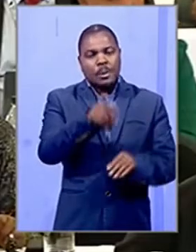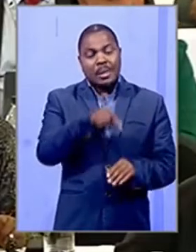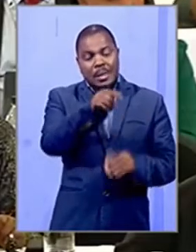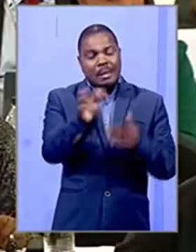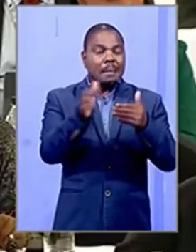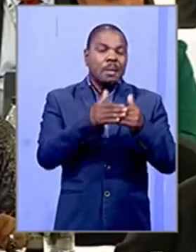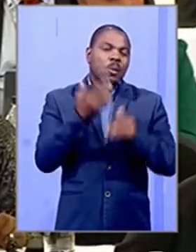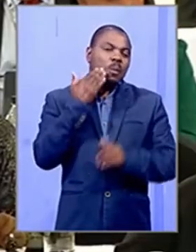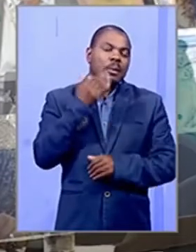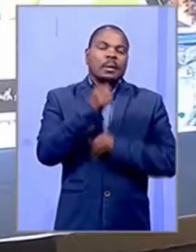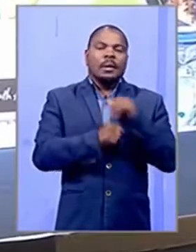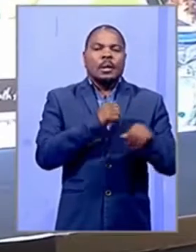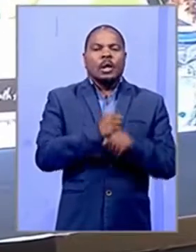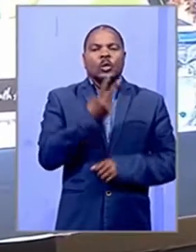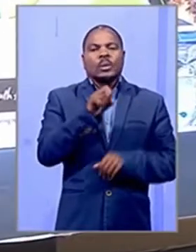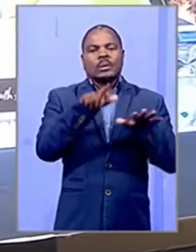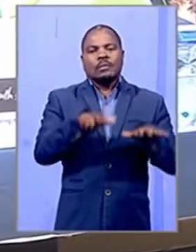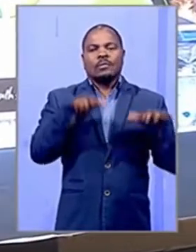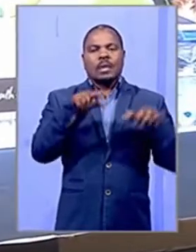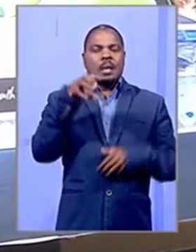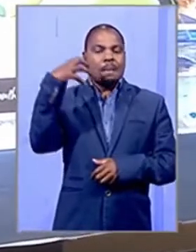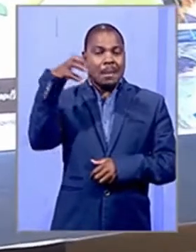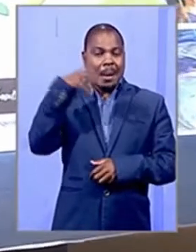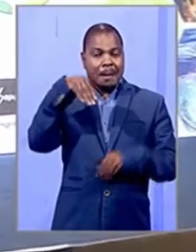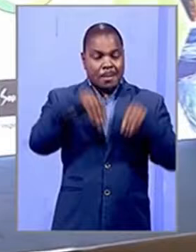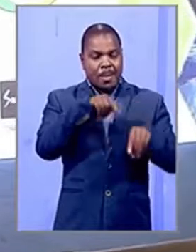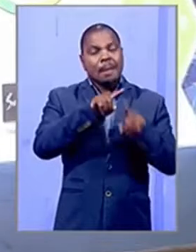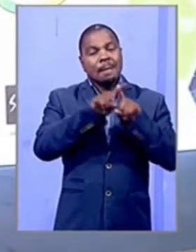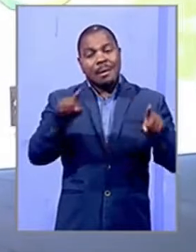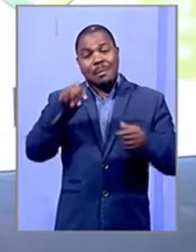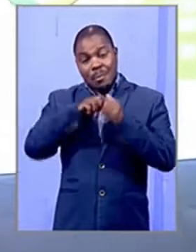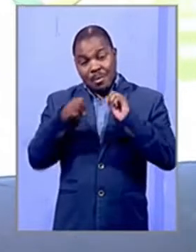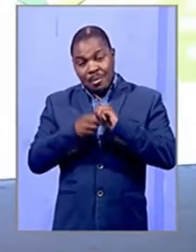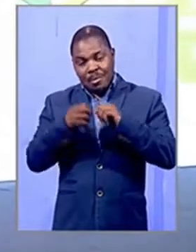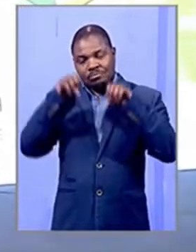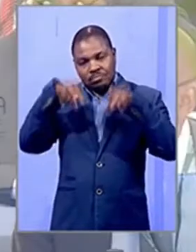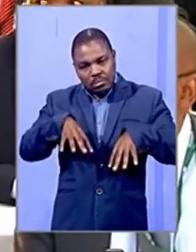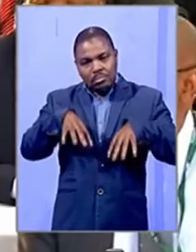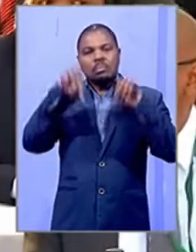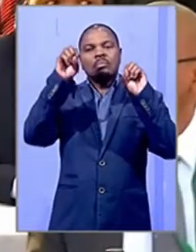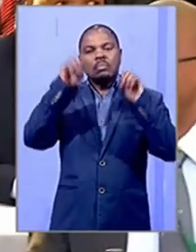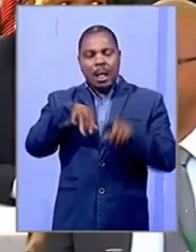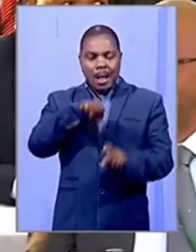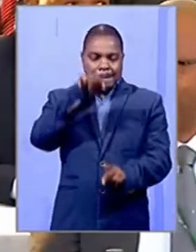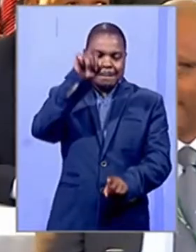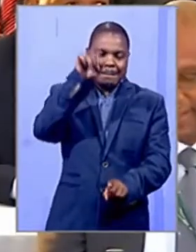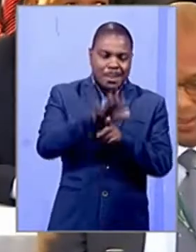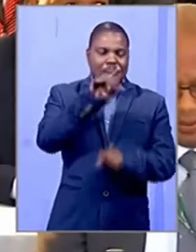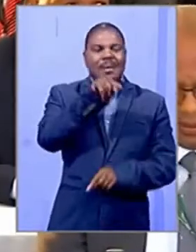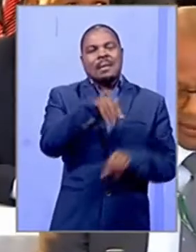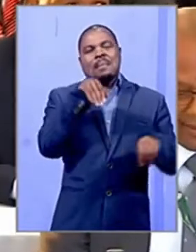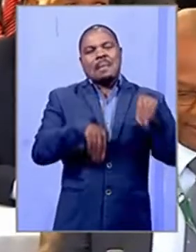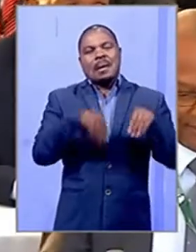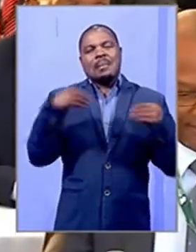wa 2017. Le ge go le bjalo ditlhotlo tša kgaotšo ya kabo ya mohlagase ka Eskom di ama gampe tšweletšo ka lekaleng